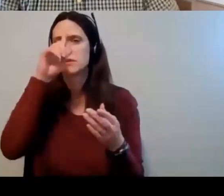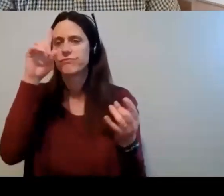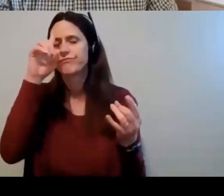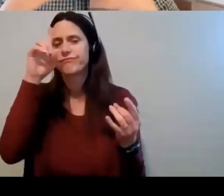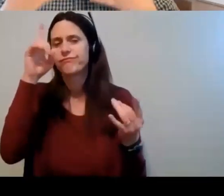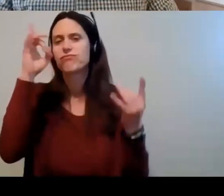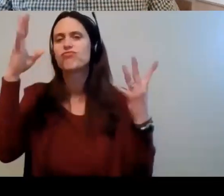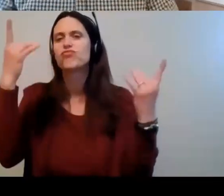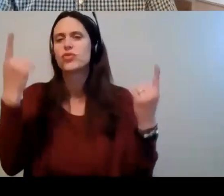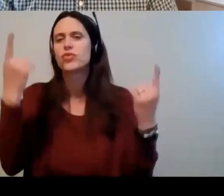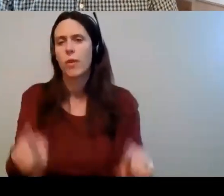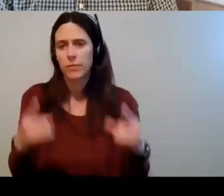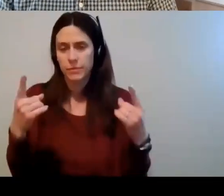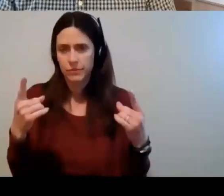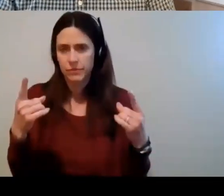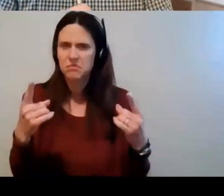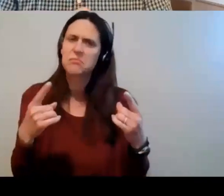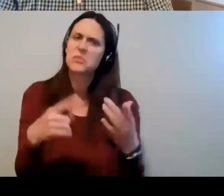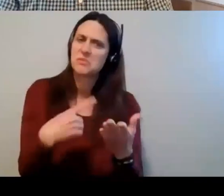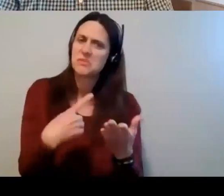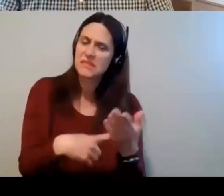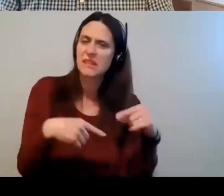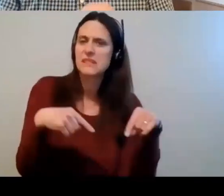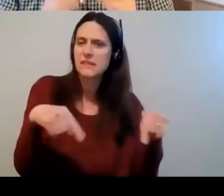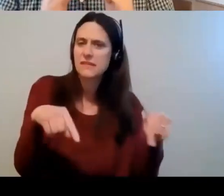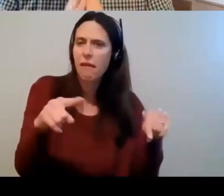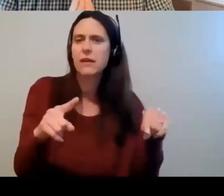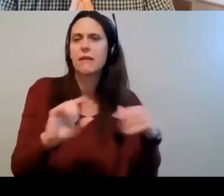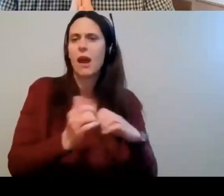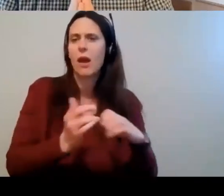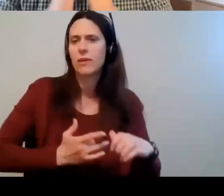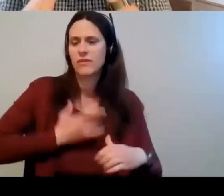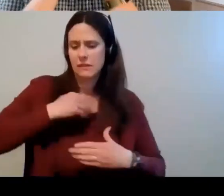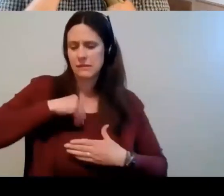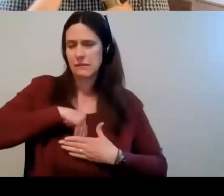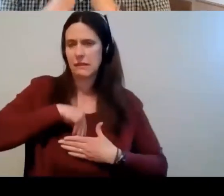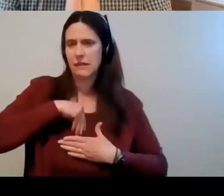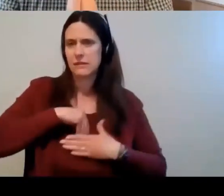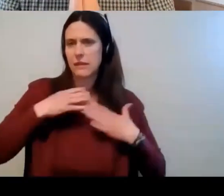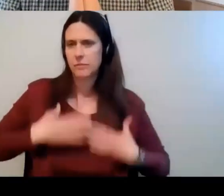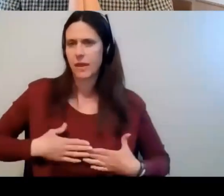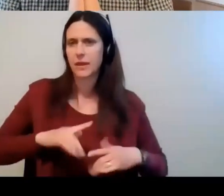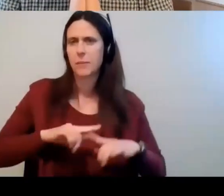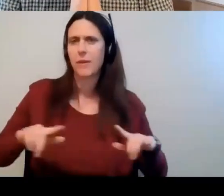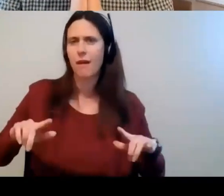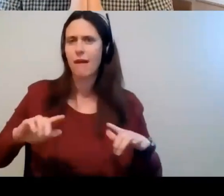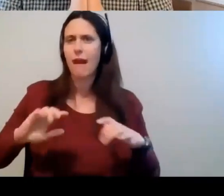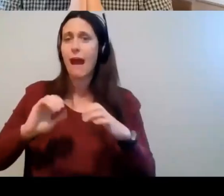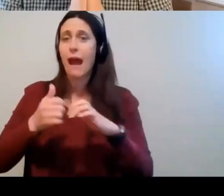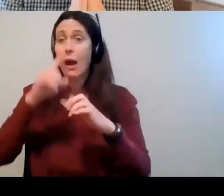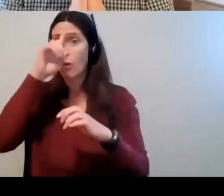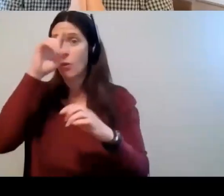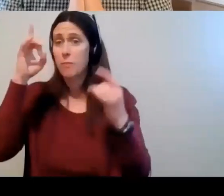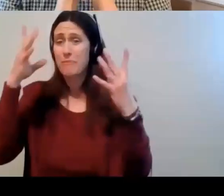about anxiety and the experiences that we have in our bodies, but I want you to understand how we can conceptualize the pandemic as a